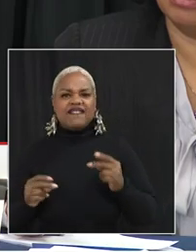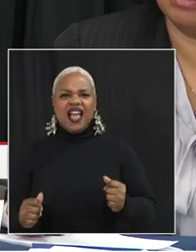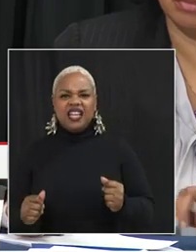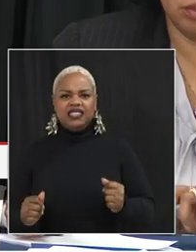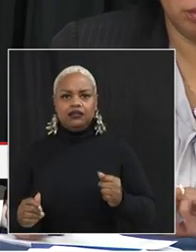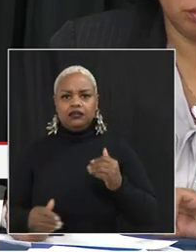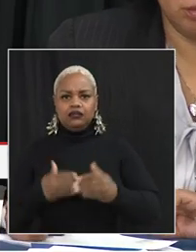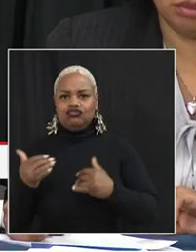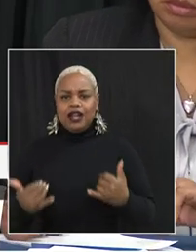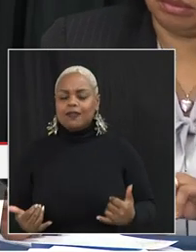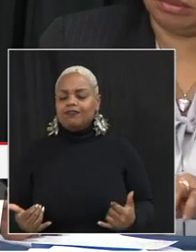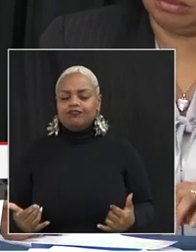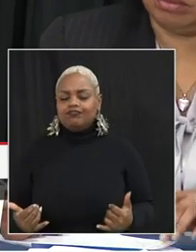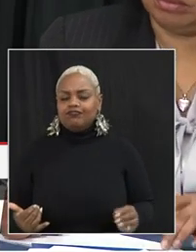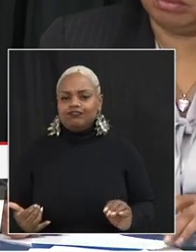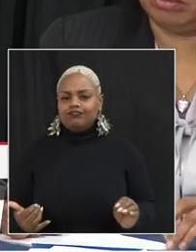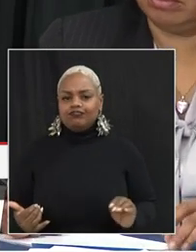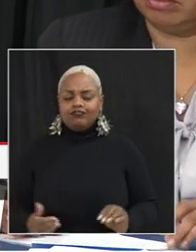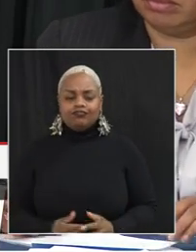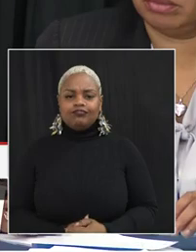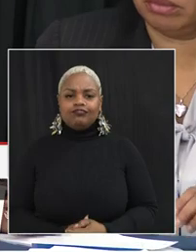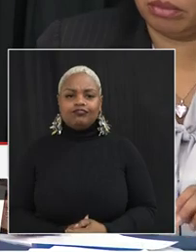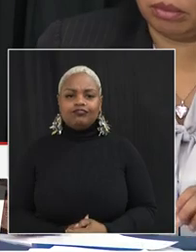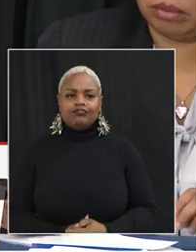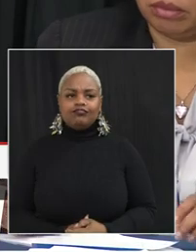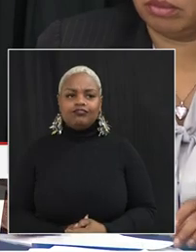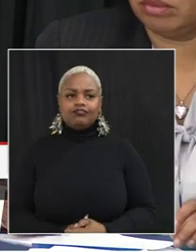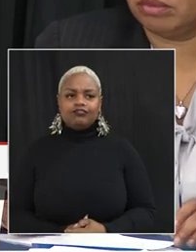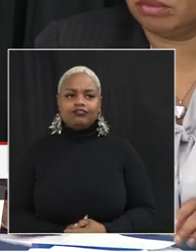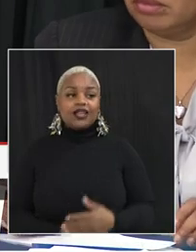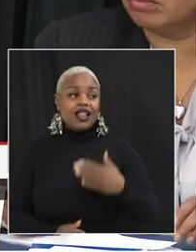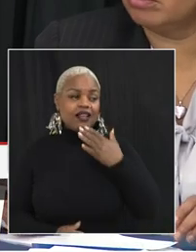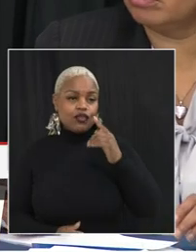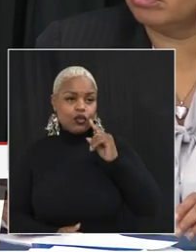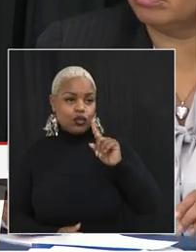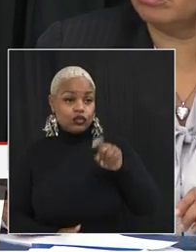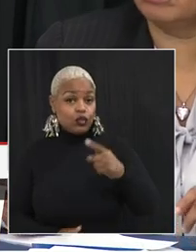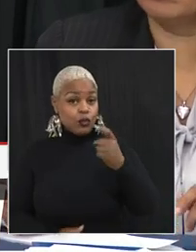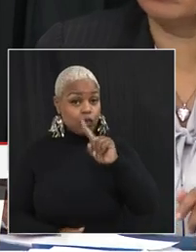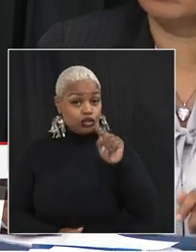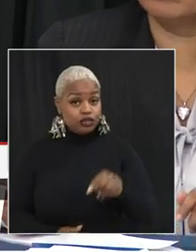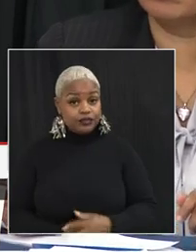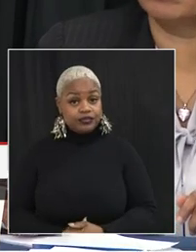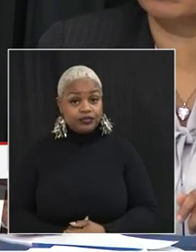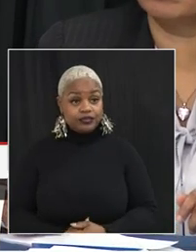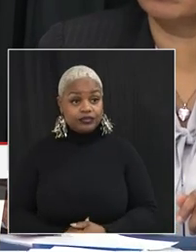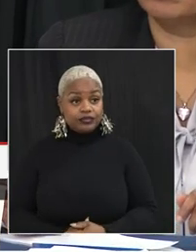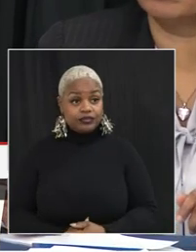Thank you very much for that question. We have another question in the room. Ms. Sonetta?